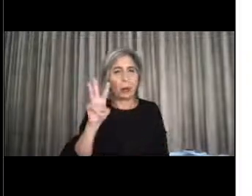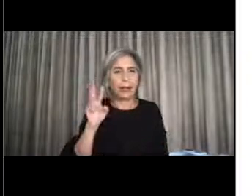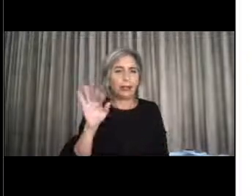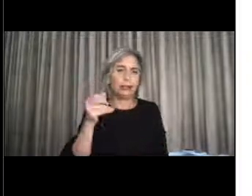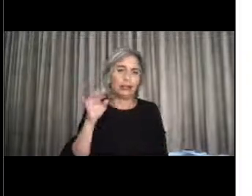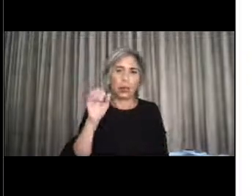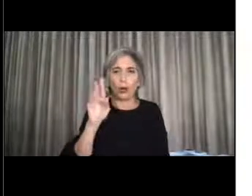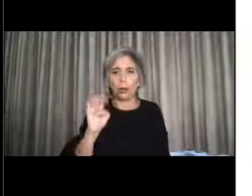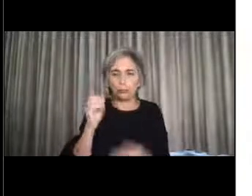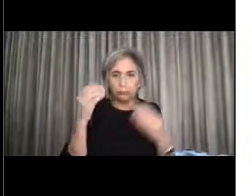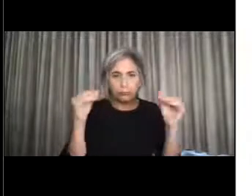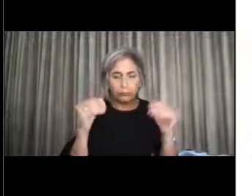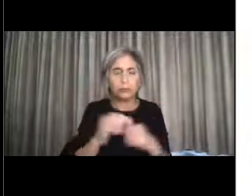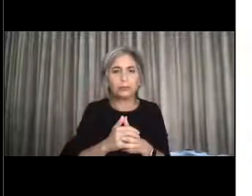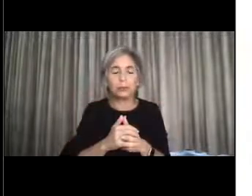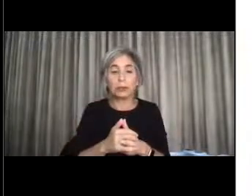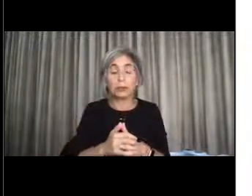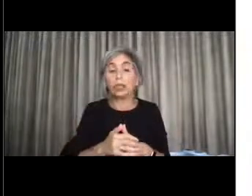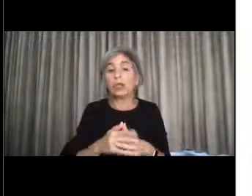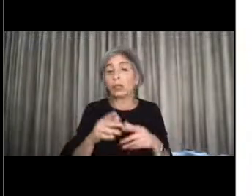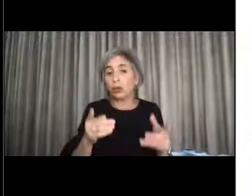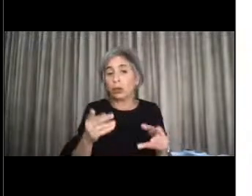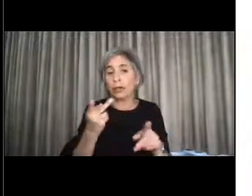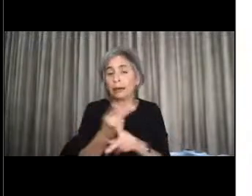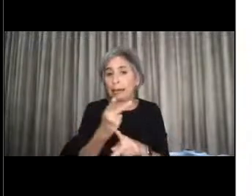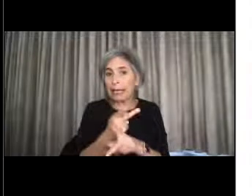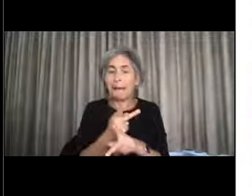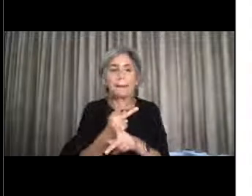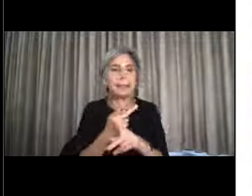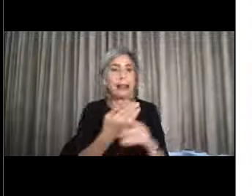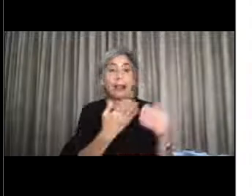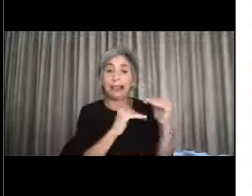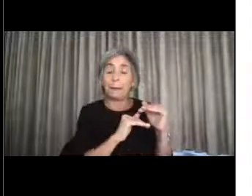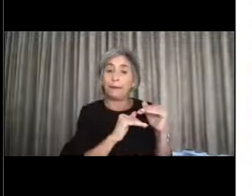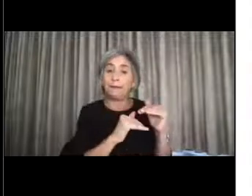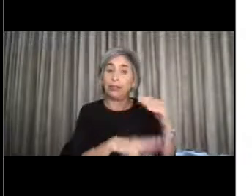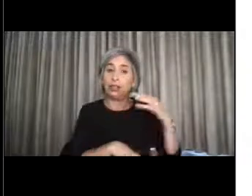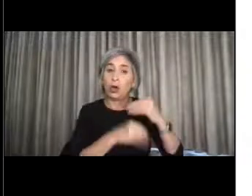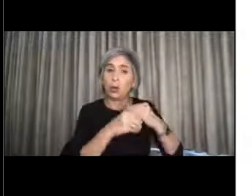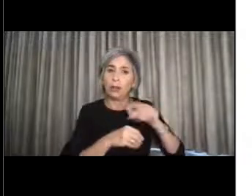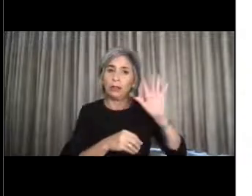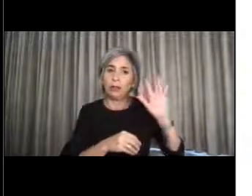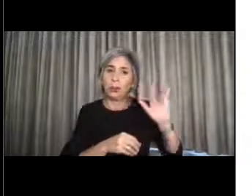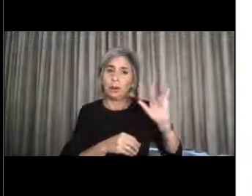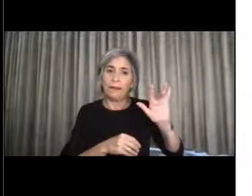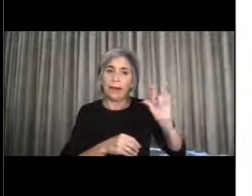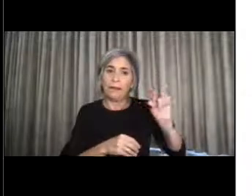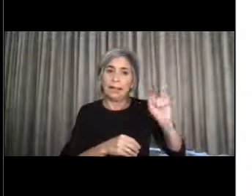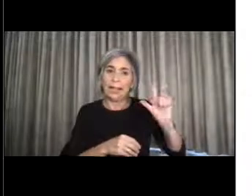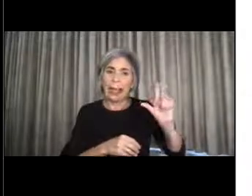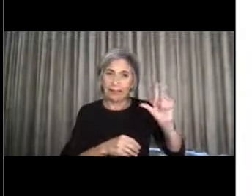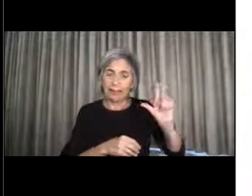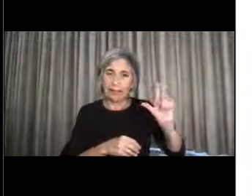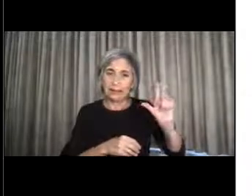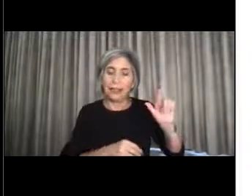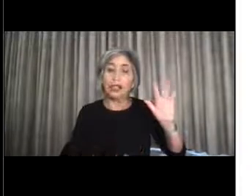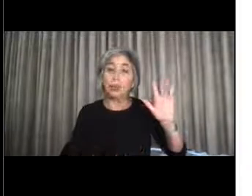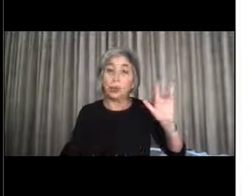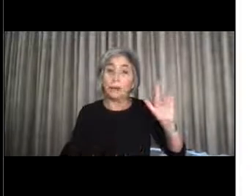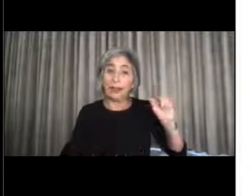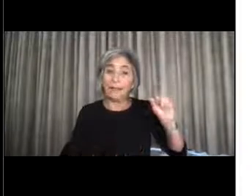Storage in 1 and 2 family dwellings is limited to a total of 25 gallons. The 25 gallons are